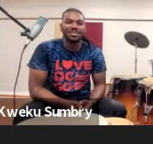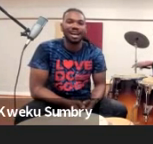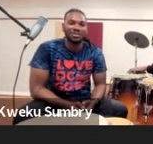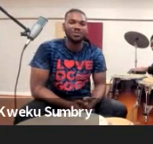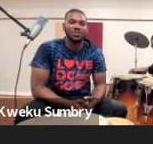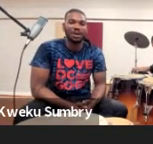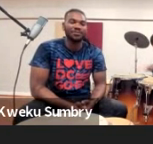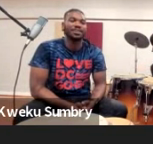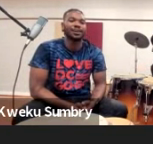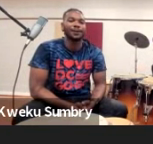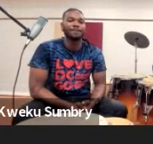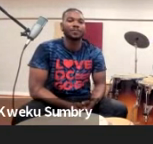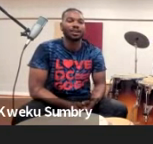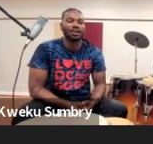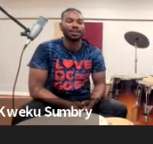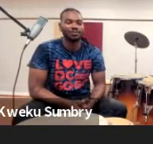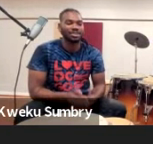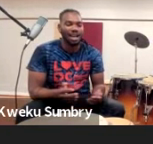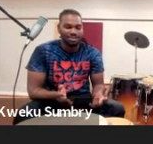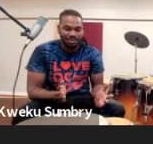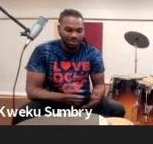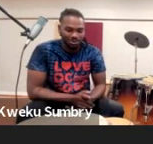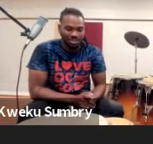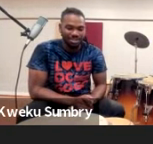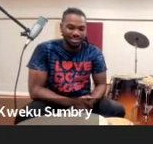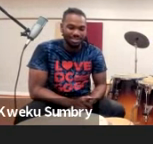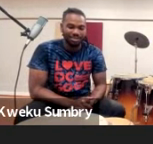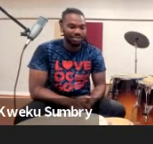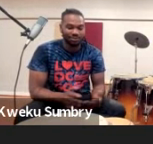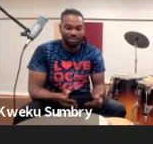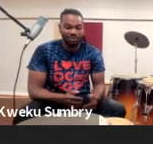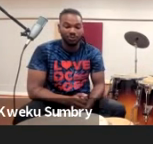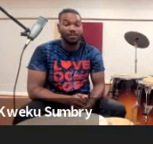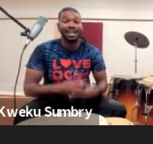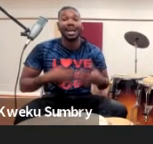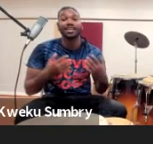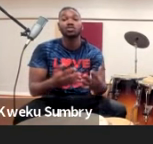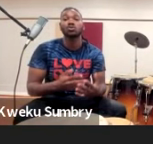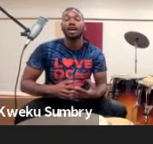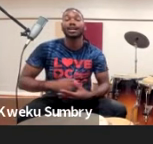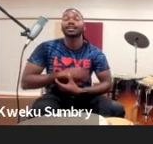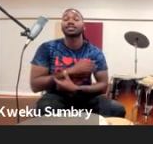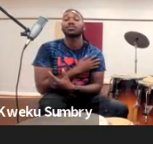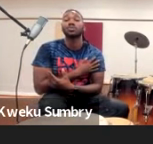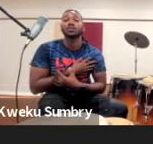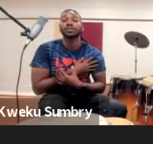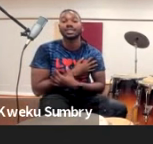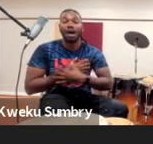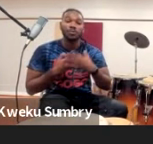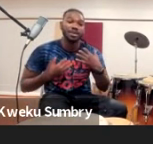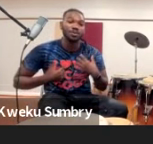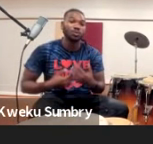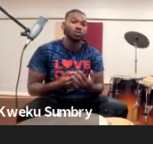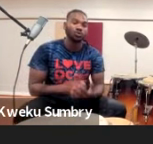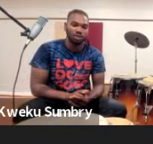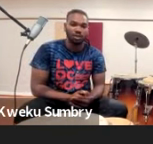I'm serious. I used to beat my feet, but not nothing too serious, you know, just for fun. But I got into it. I got into the music because of